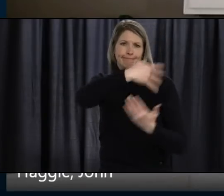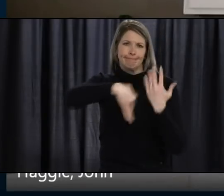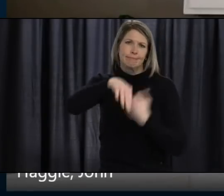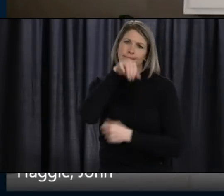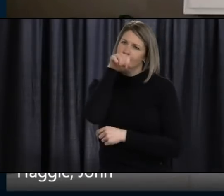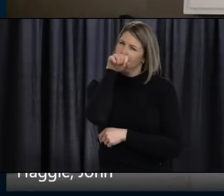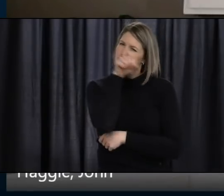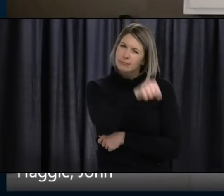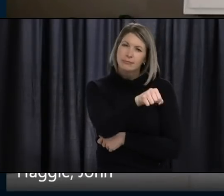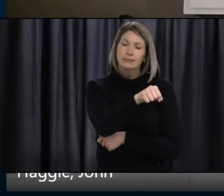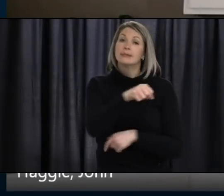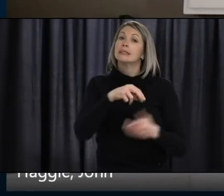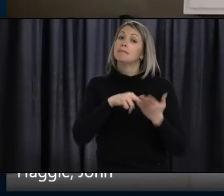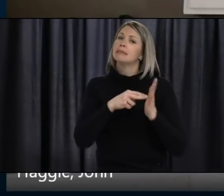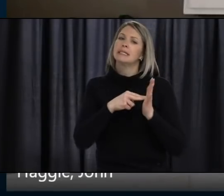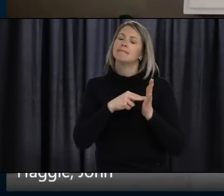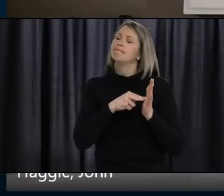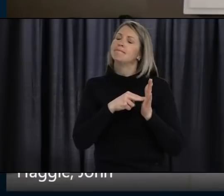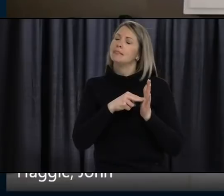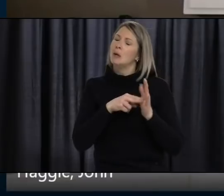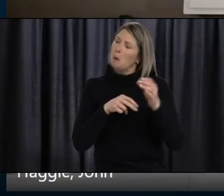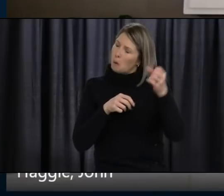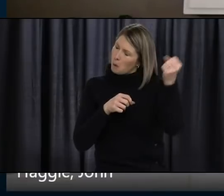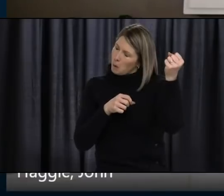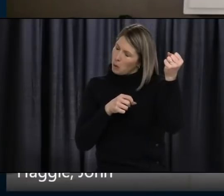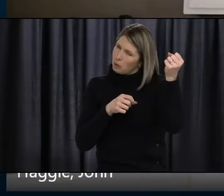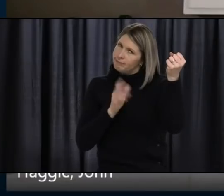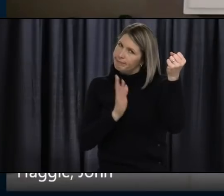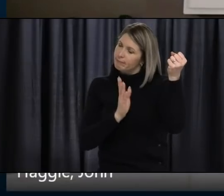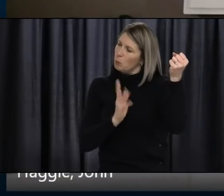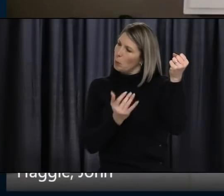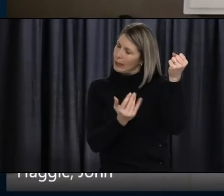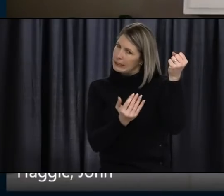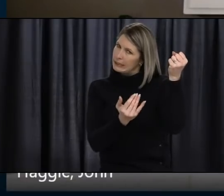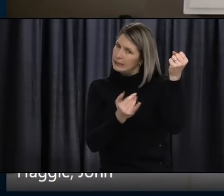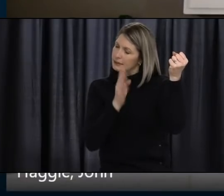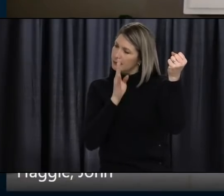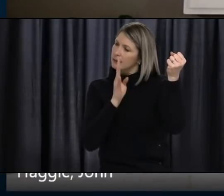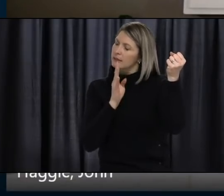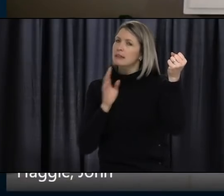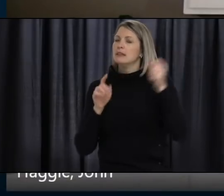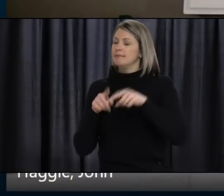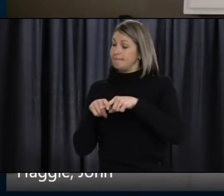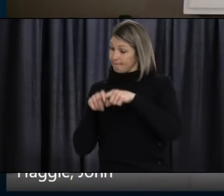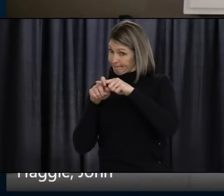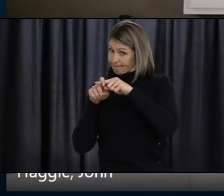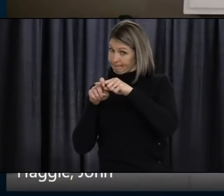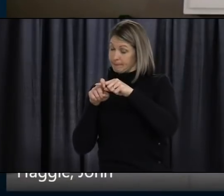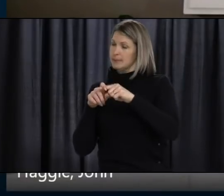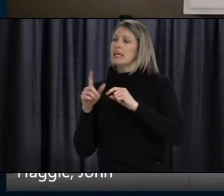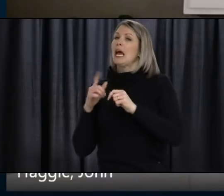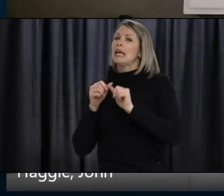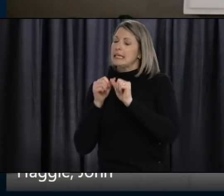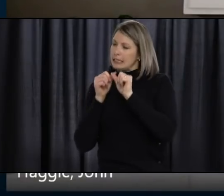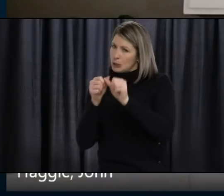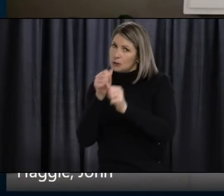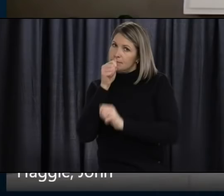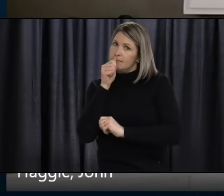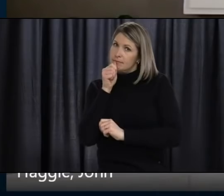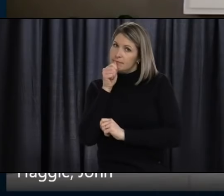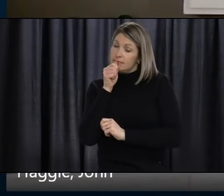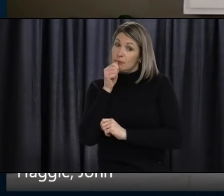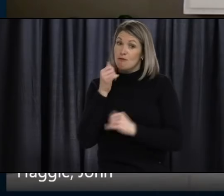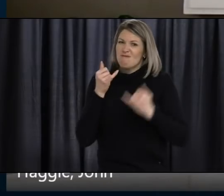for ourselves and our families. We need to protect that bubble, and we need to avoid bursting anyone else's. Now more than